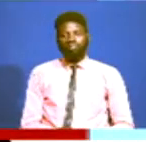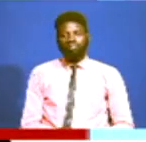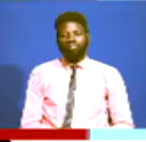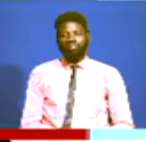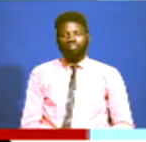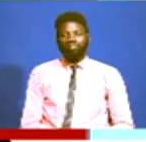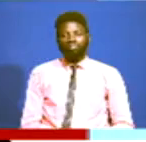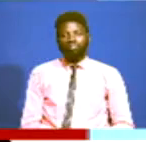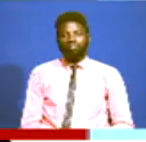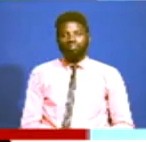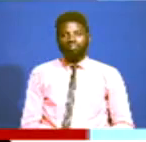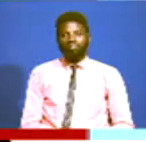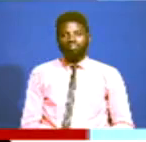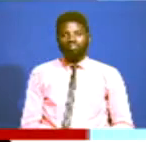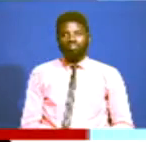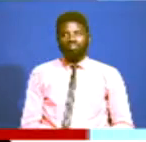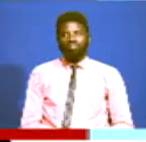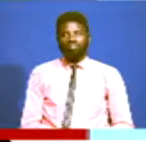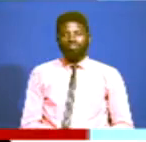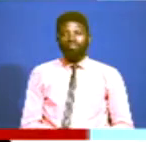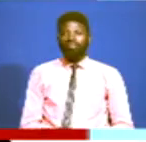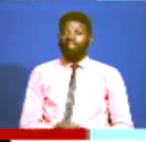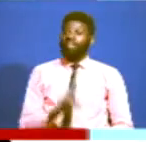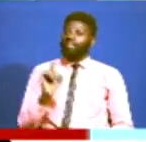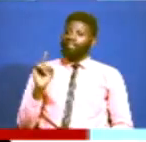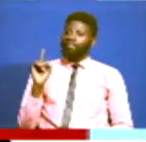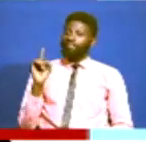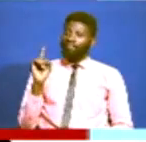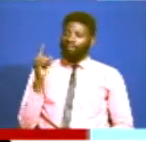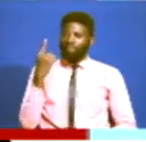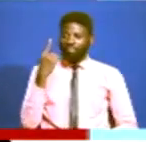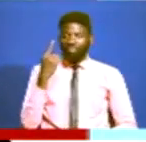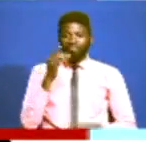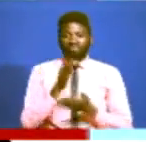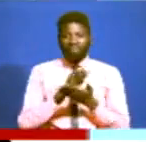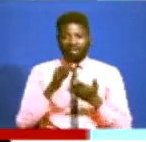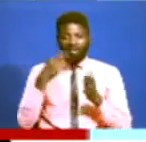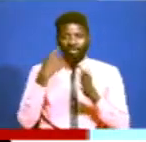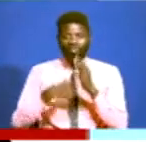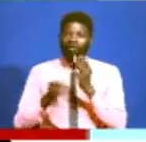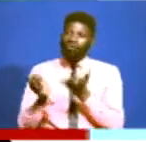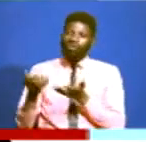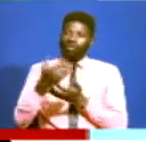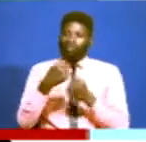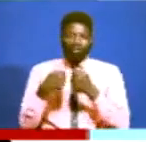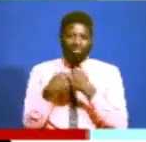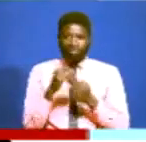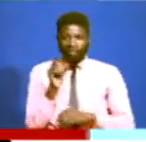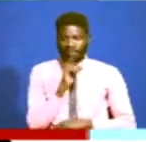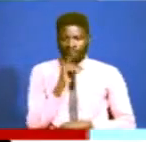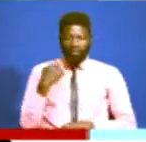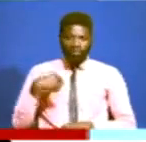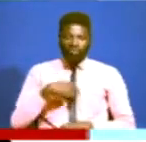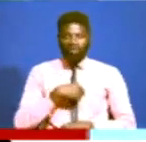The first half was very difficult for us in terms of revenue. Very difficult. We were coming from a